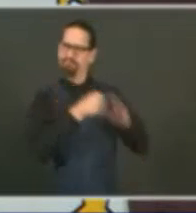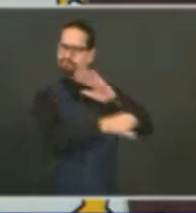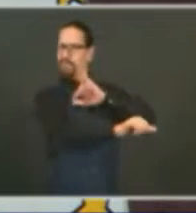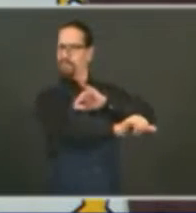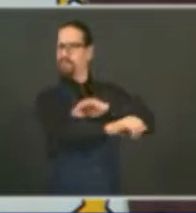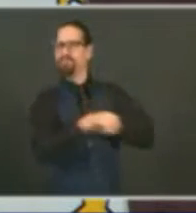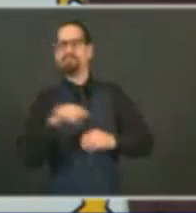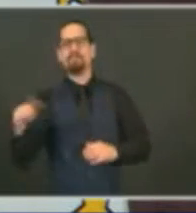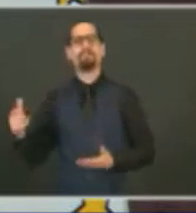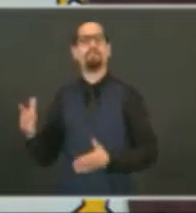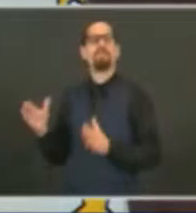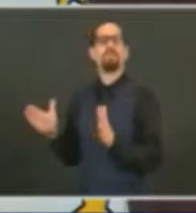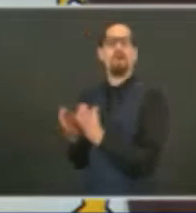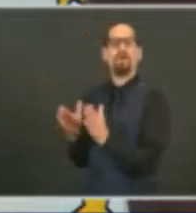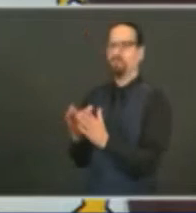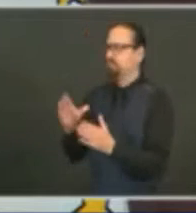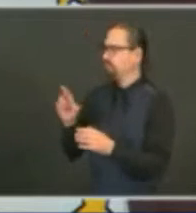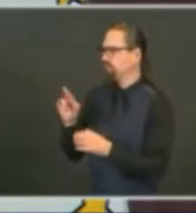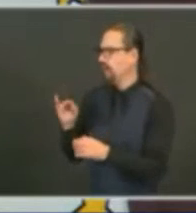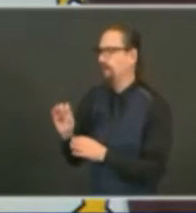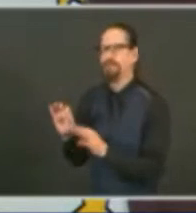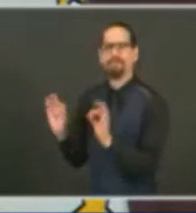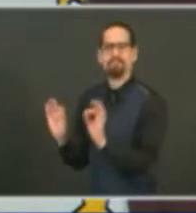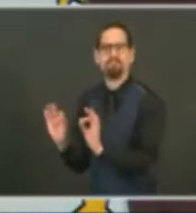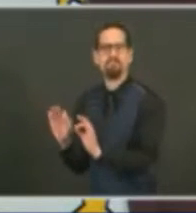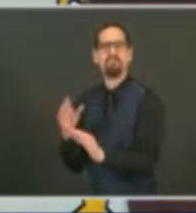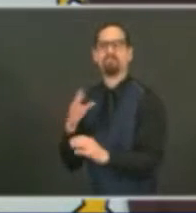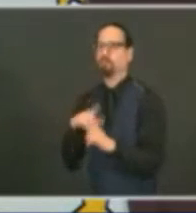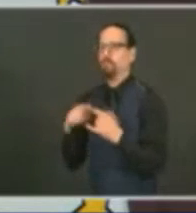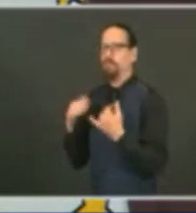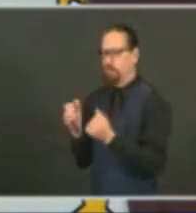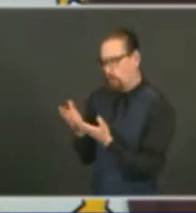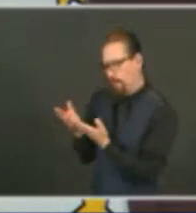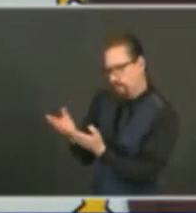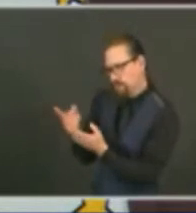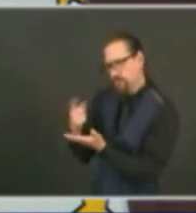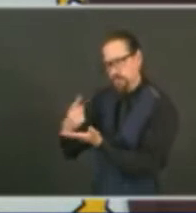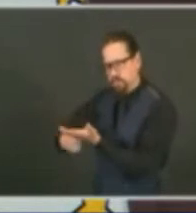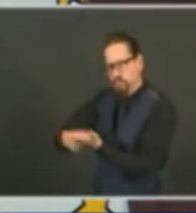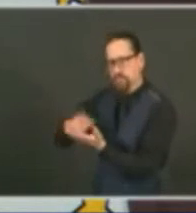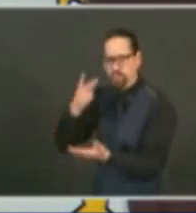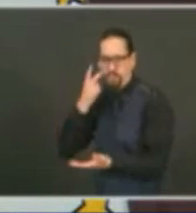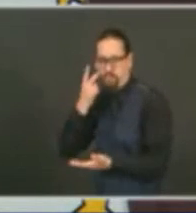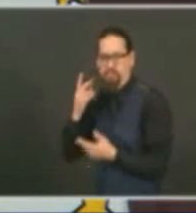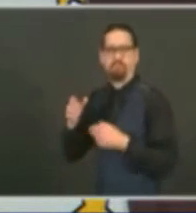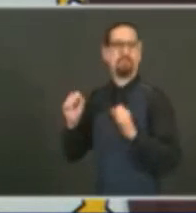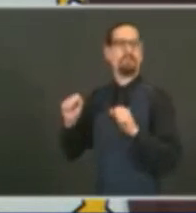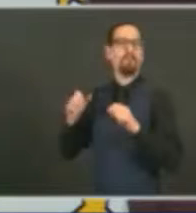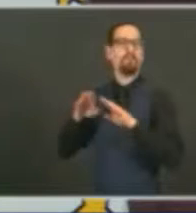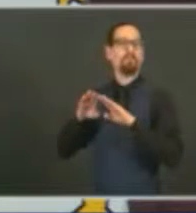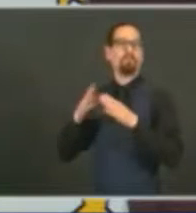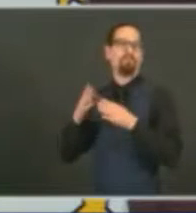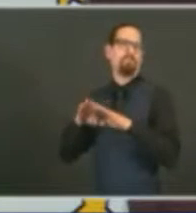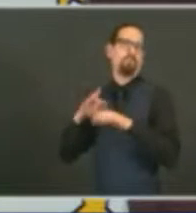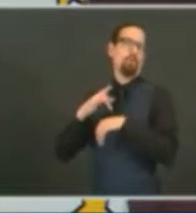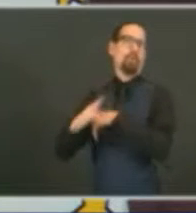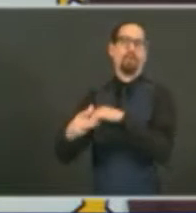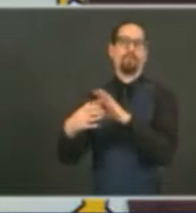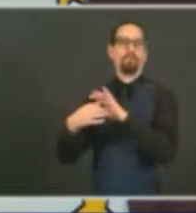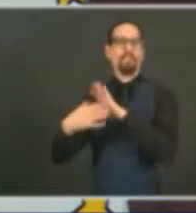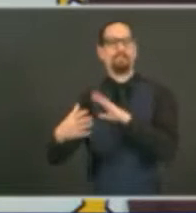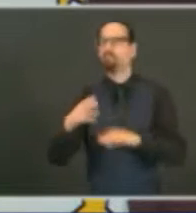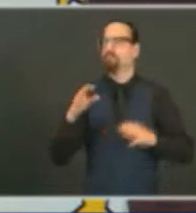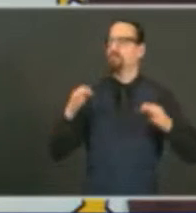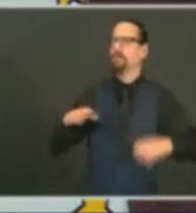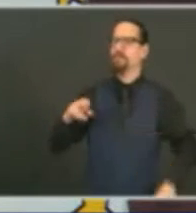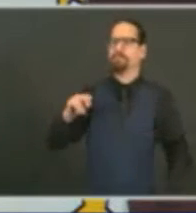I'm not inclined to do it. What I am inclined to do is work harder and harder every day. We put a congregate support team in there.